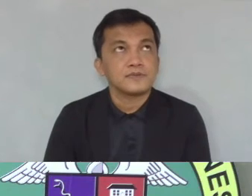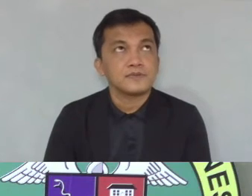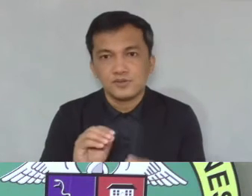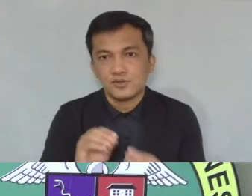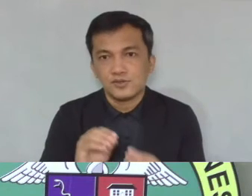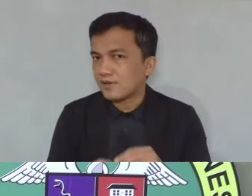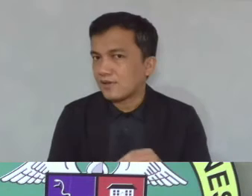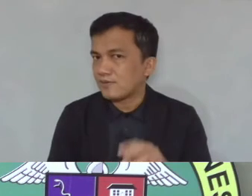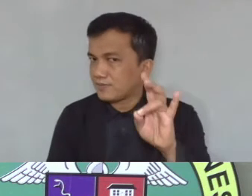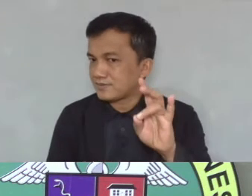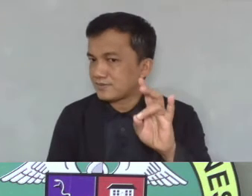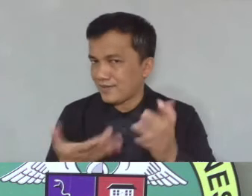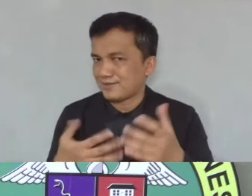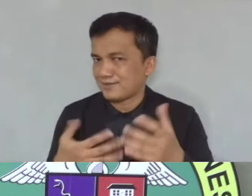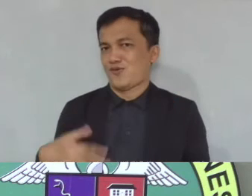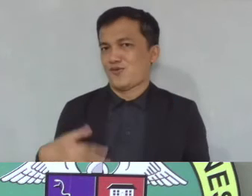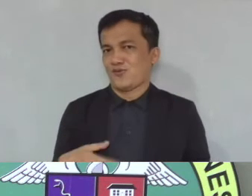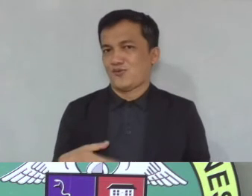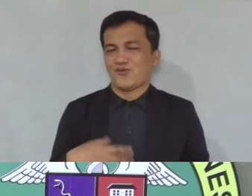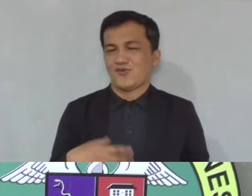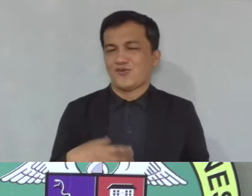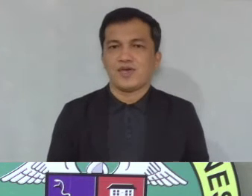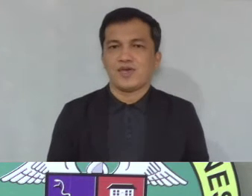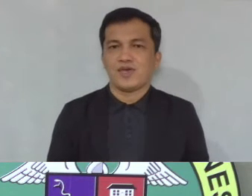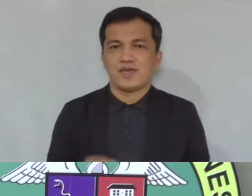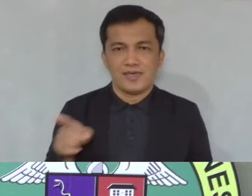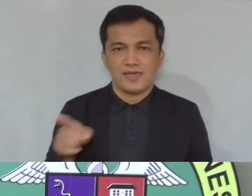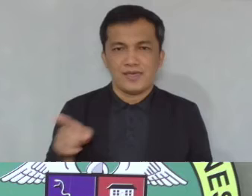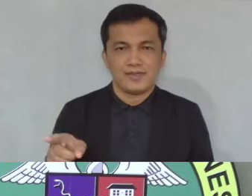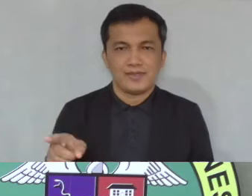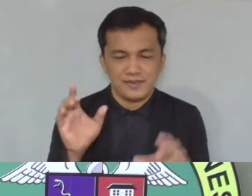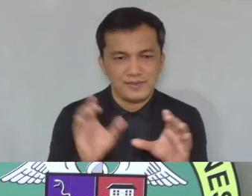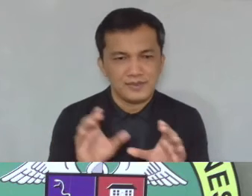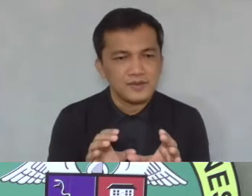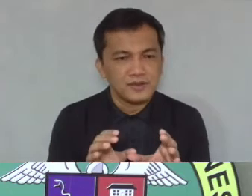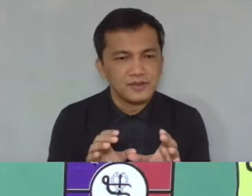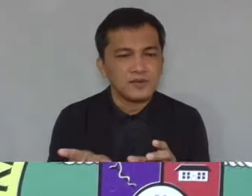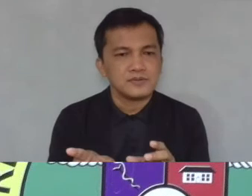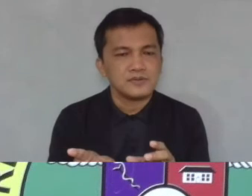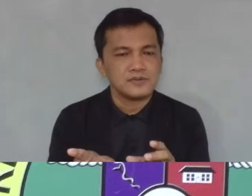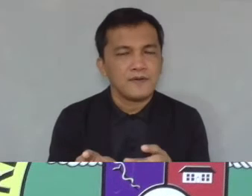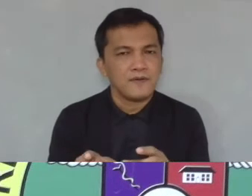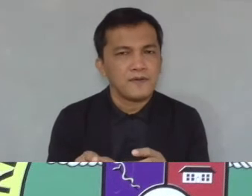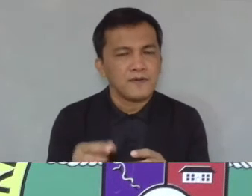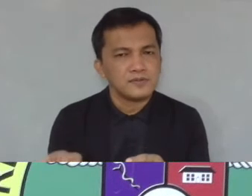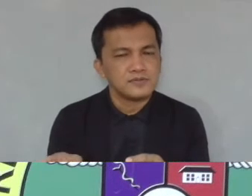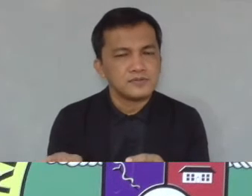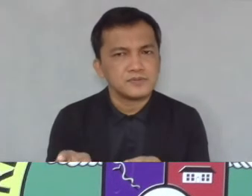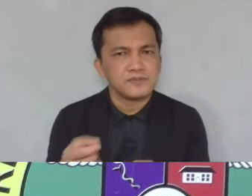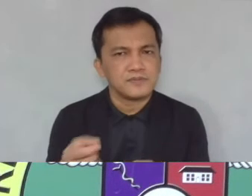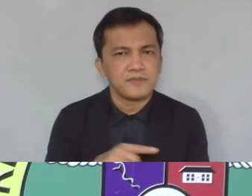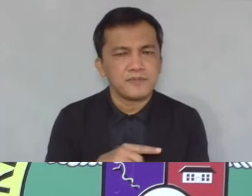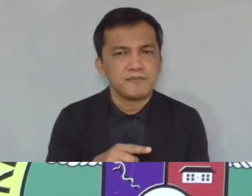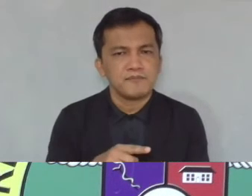ranked number 7 in her class. She is a certified diplomate and fellow of the Philippine